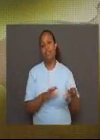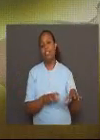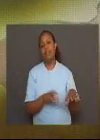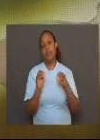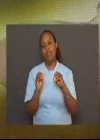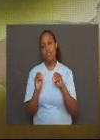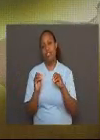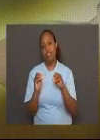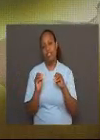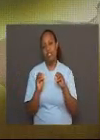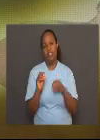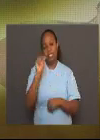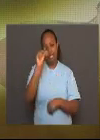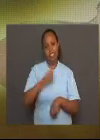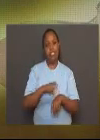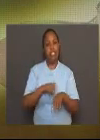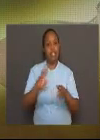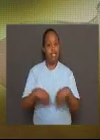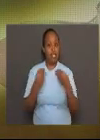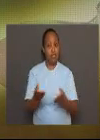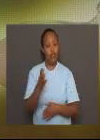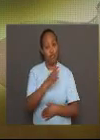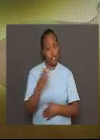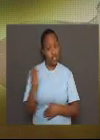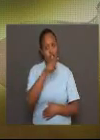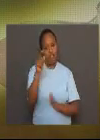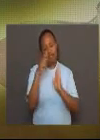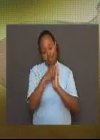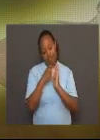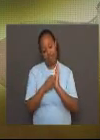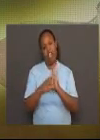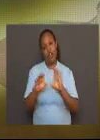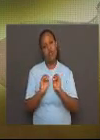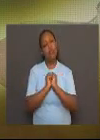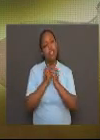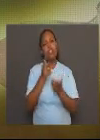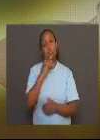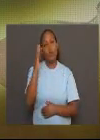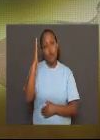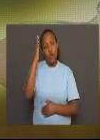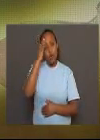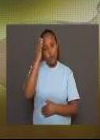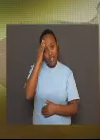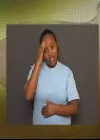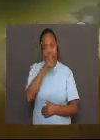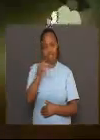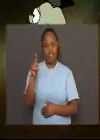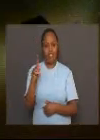Students, take a few minutes to write down how knowledge empowers